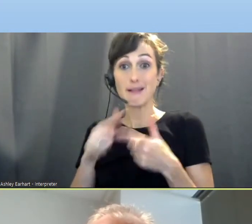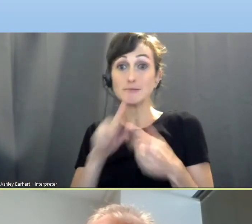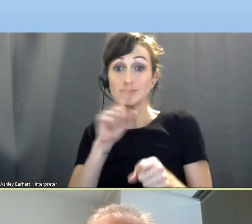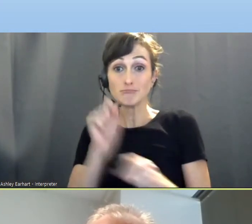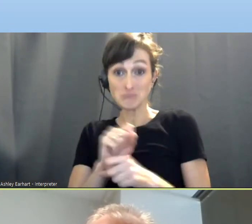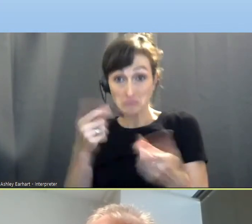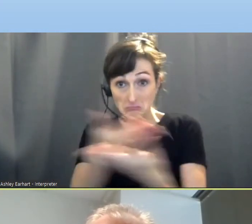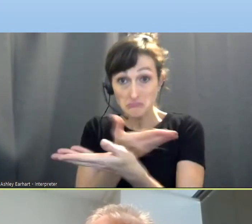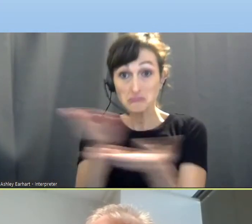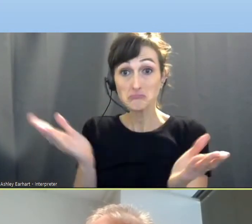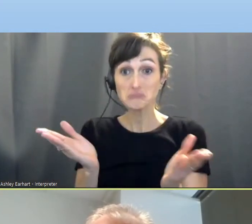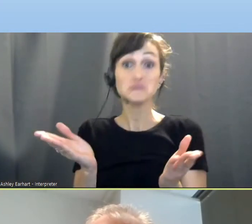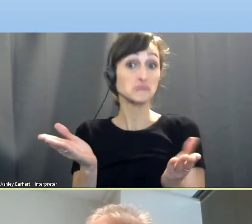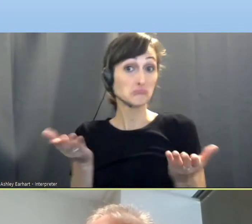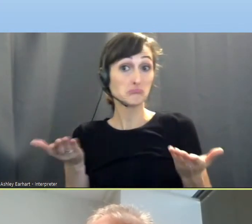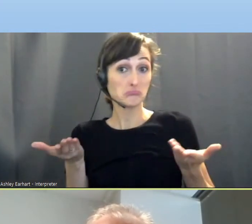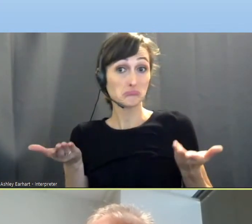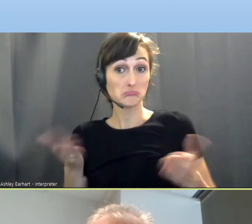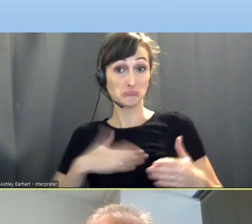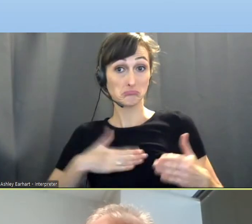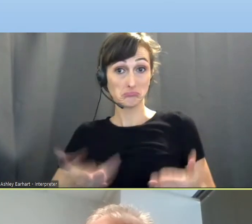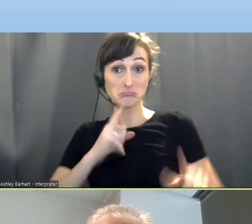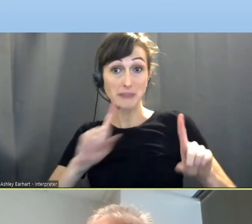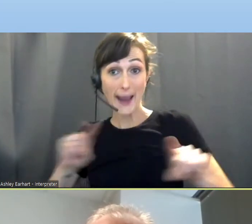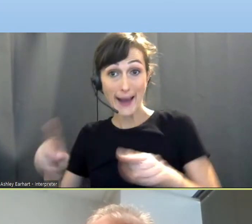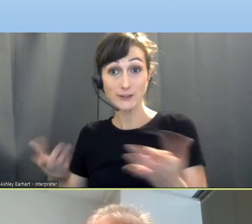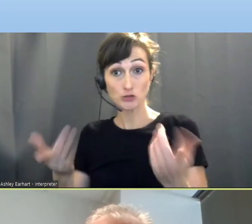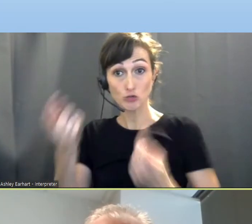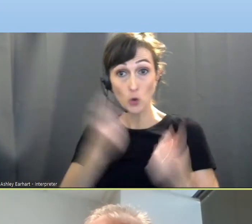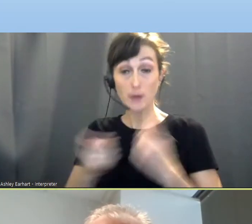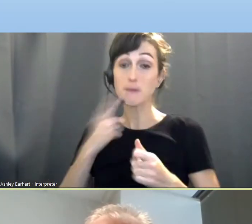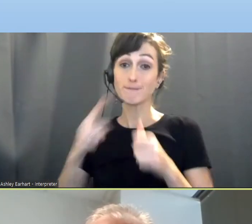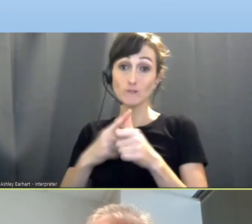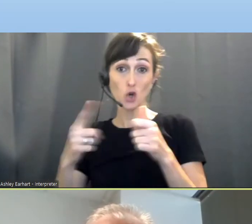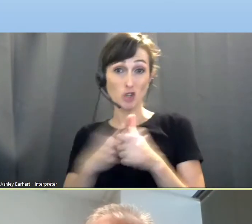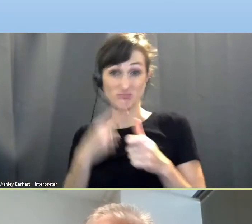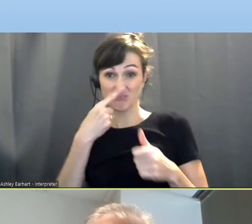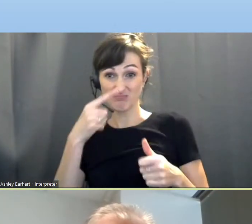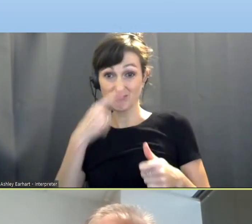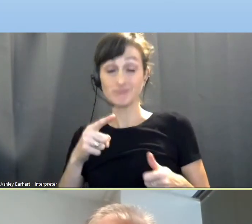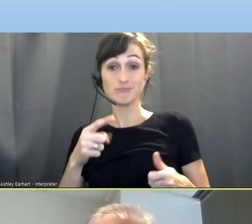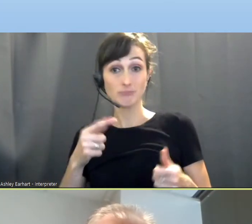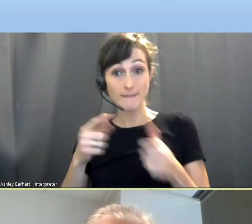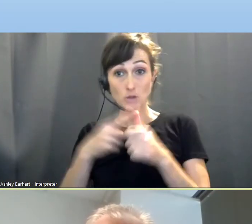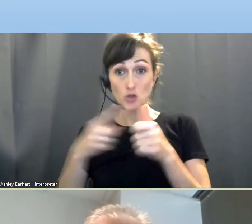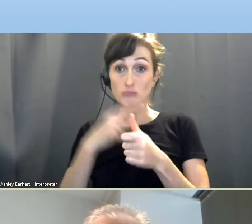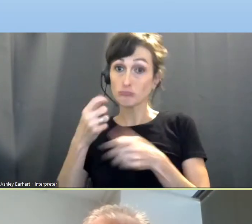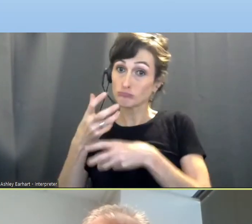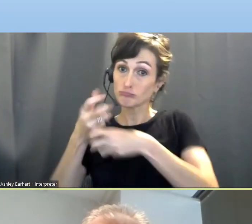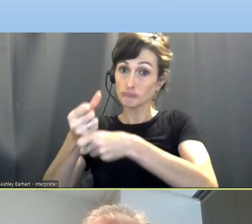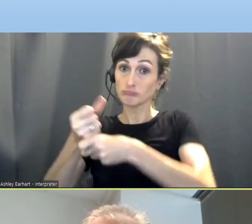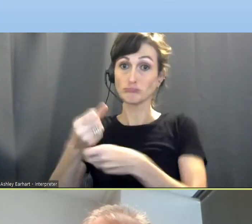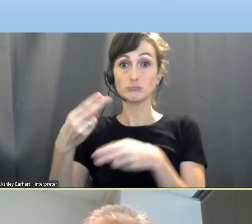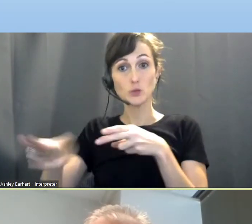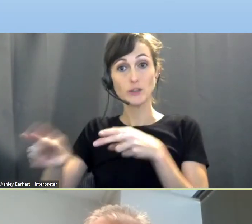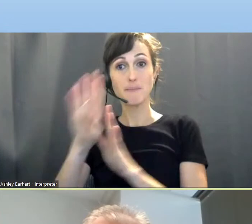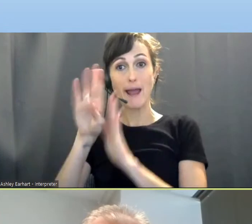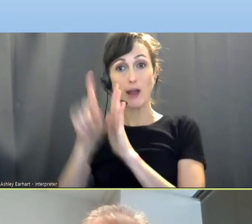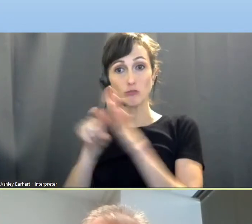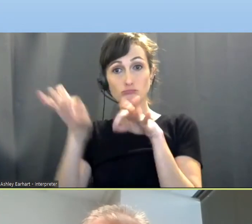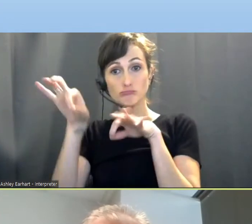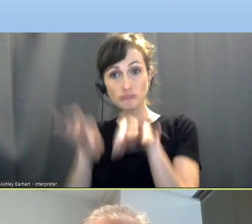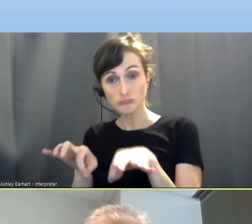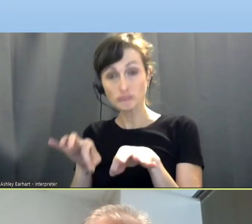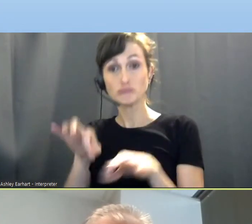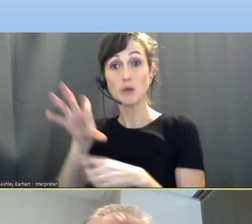up to questions and answers. If the court pleases, I wanted to just give a brief background on the company, the technology, and then talk a